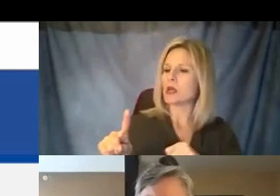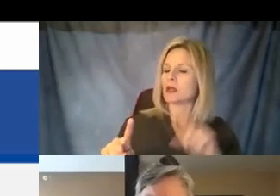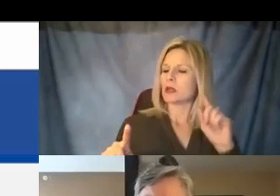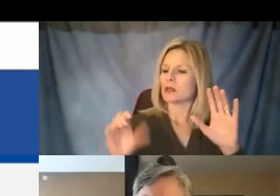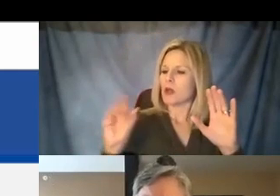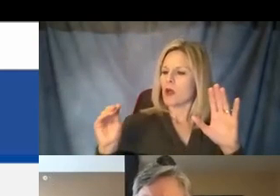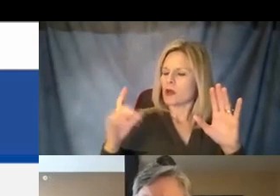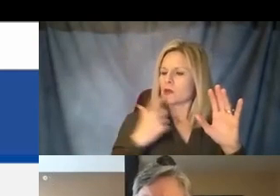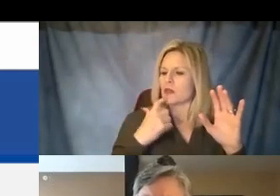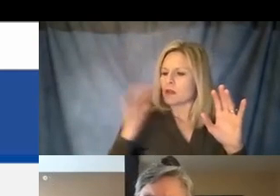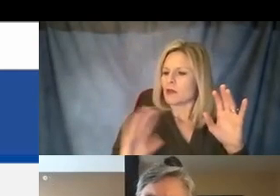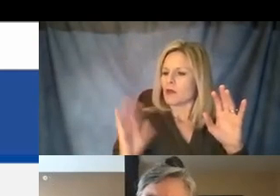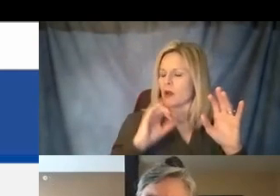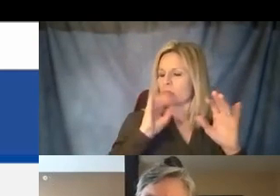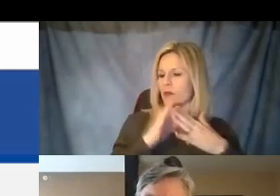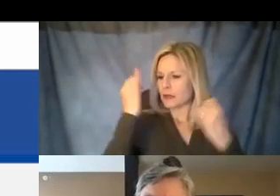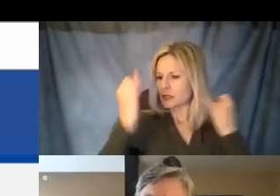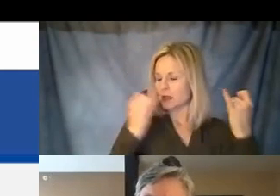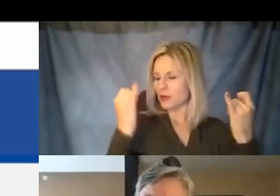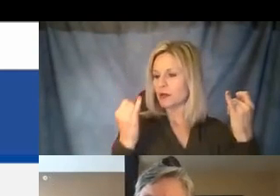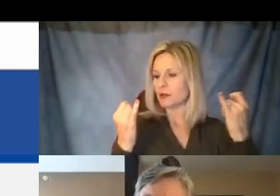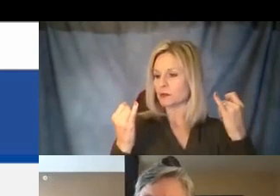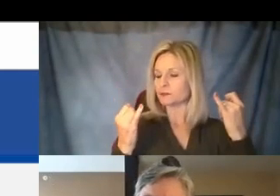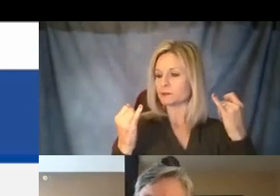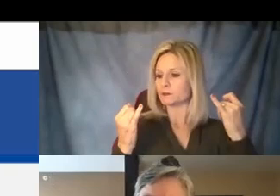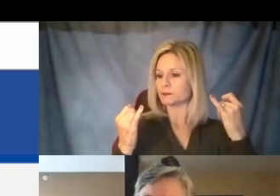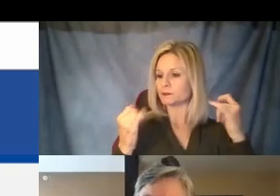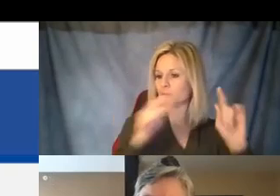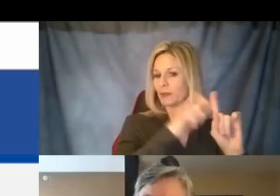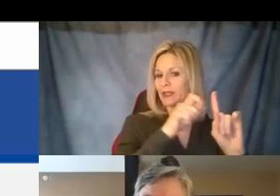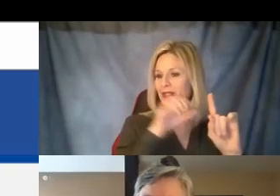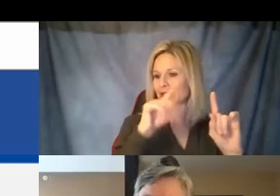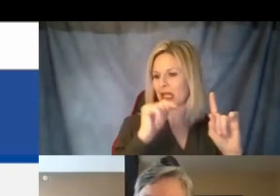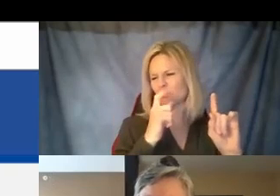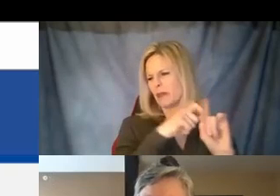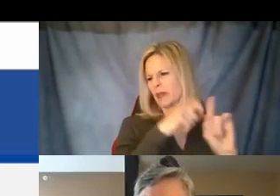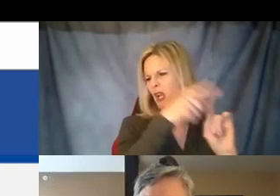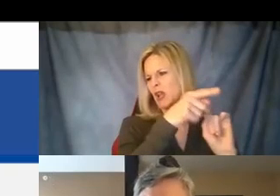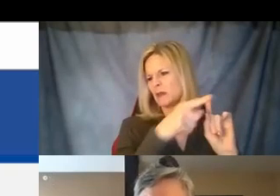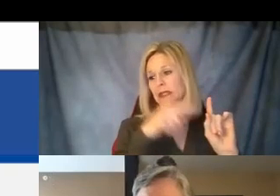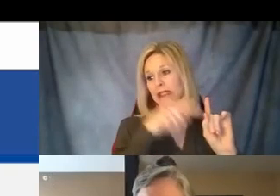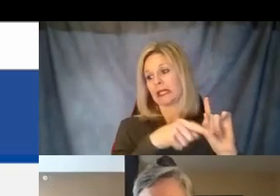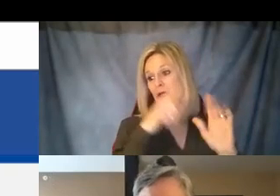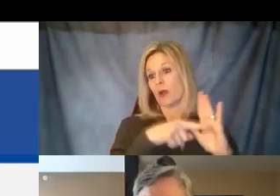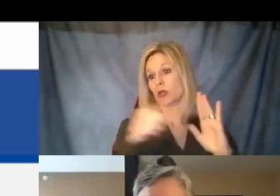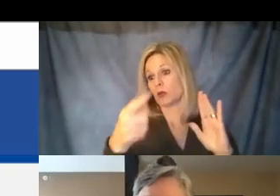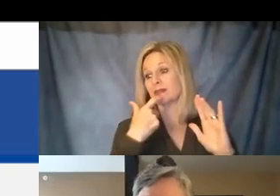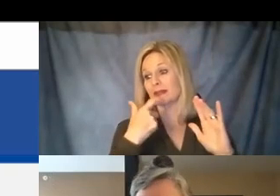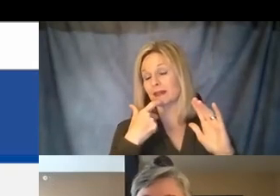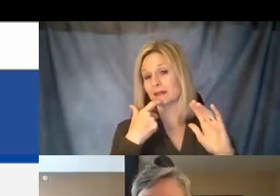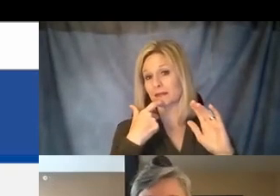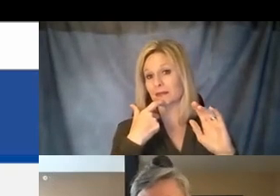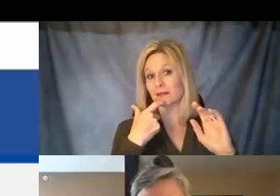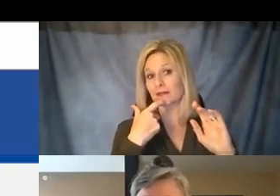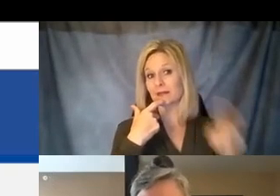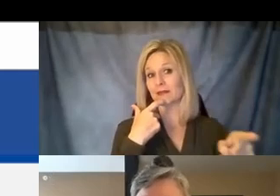because you had said this before, and I love this idea because like you picked on Scott. You don't have to pick on him because he's like he is what you're saying. Like he,